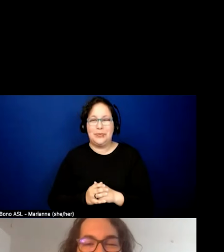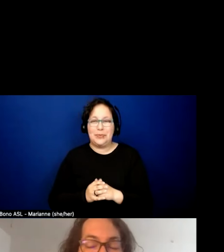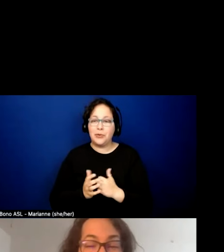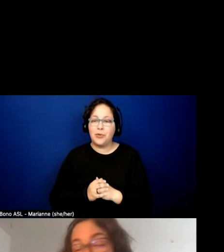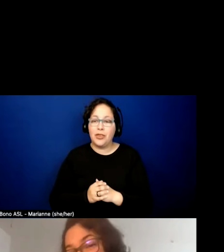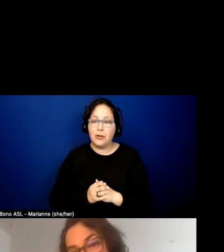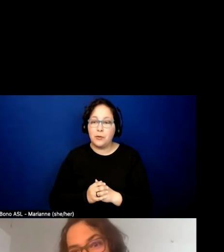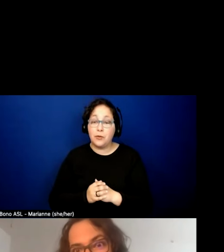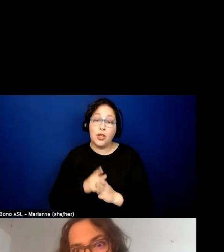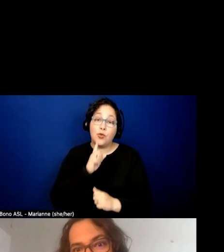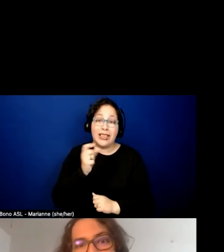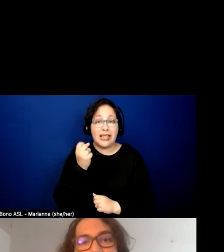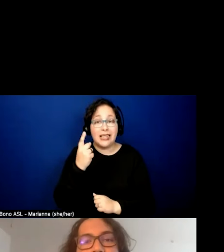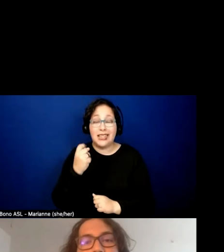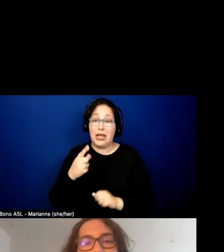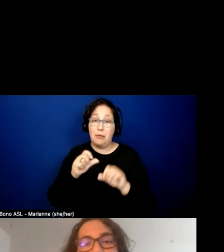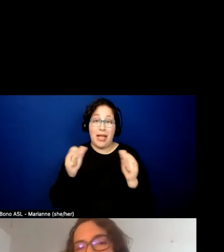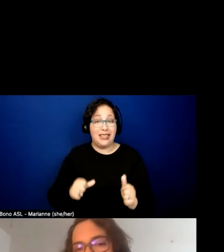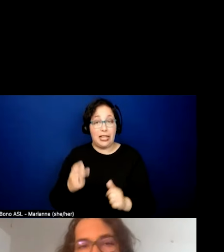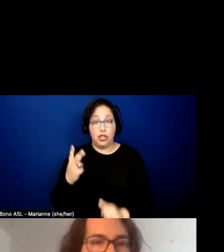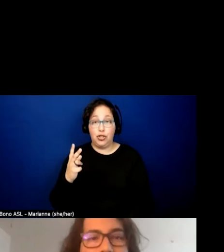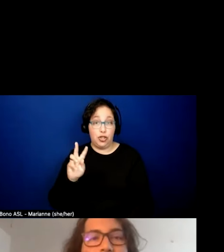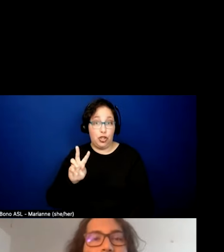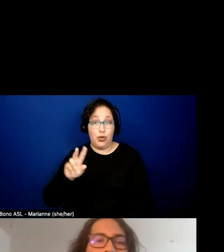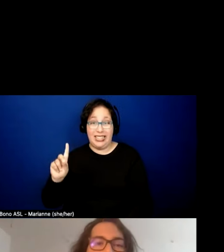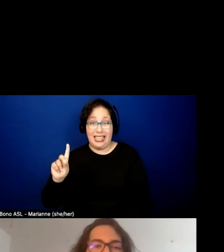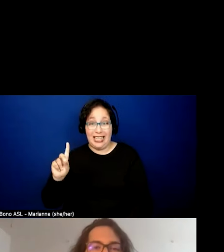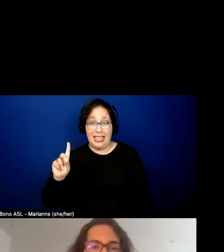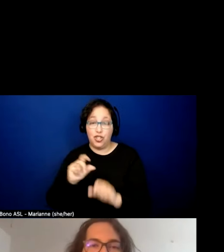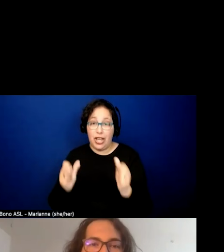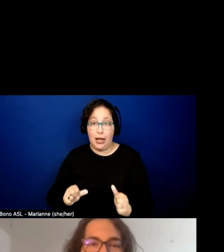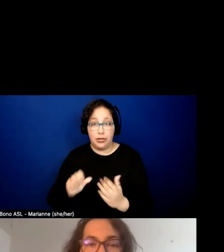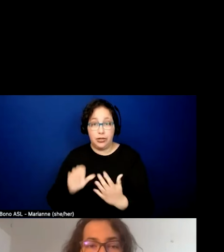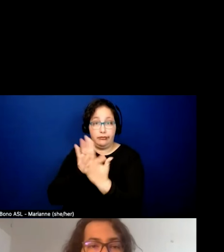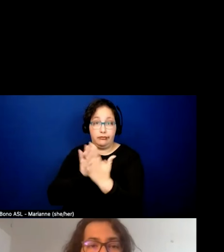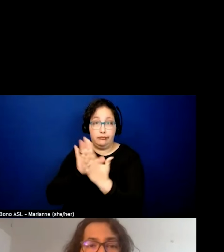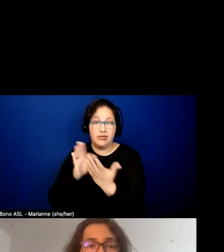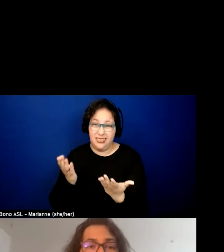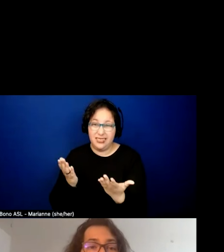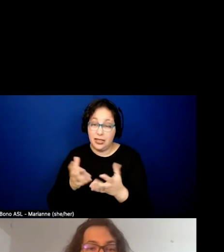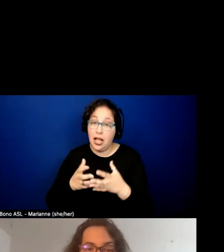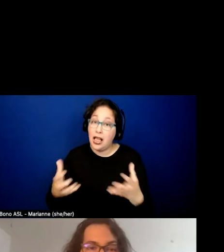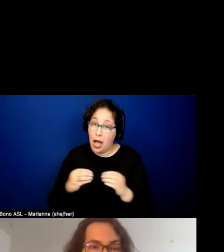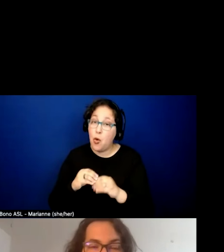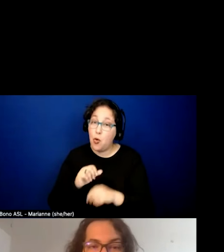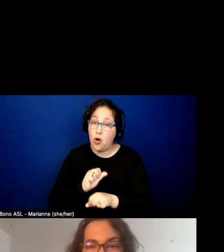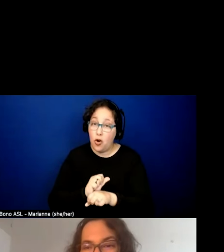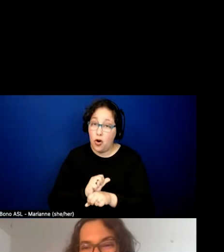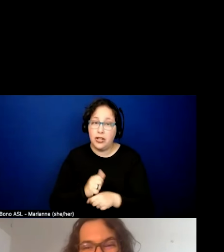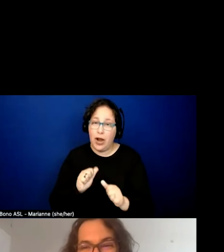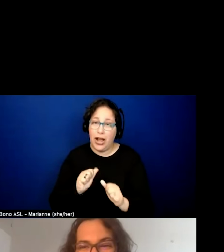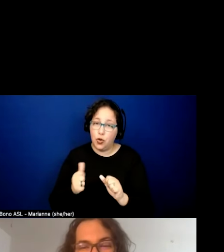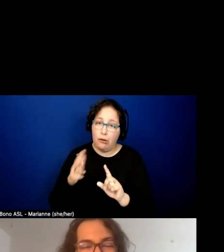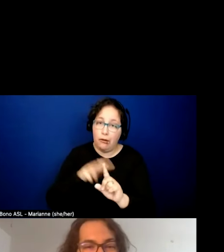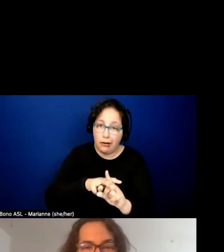and basic 2-dimensional shapes. And there's a lot of work to do. There's a lot of work to implement these functions